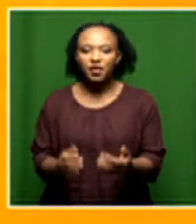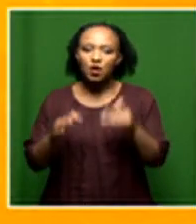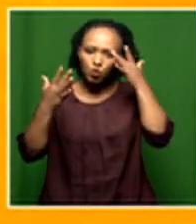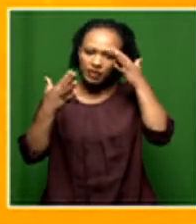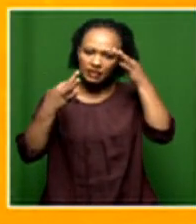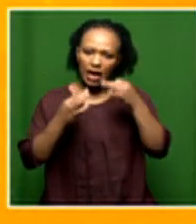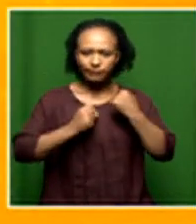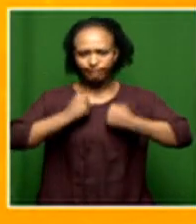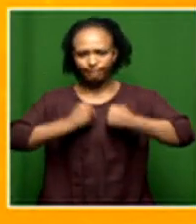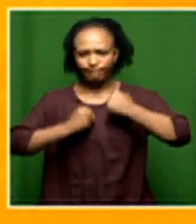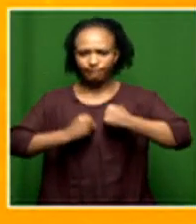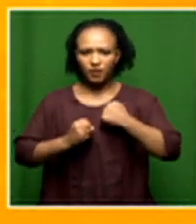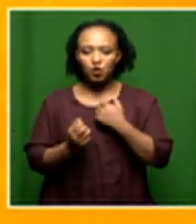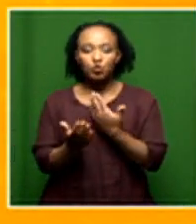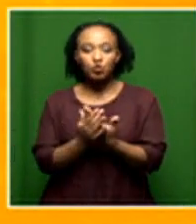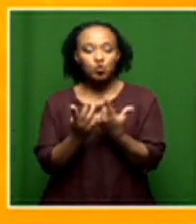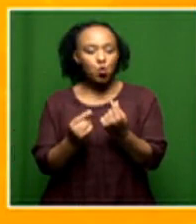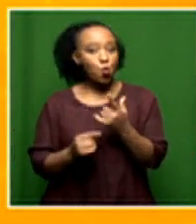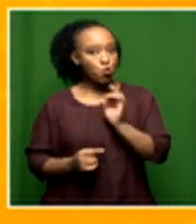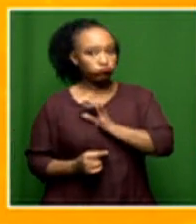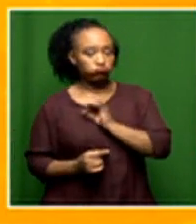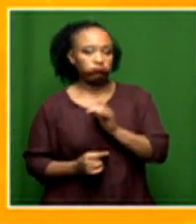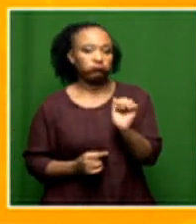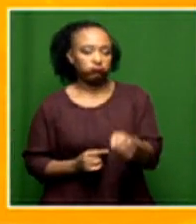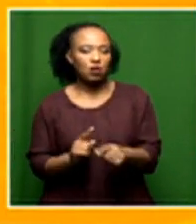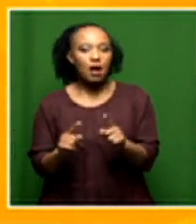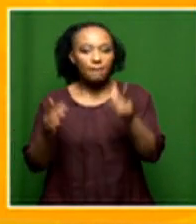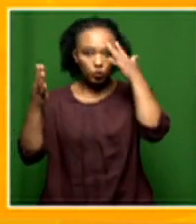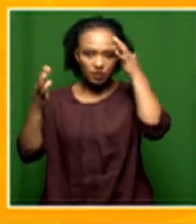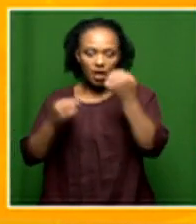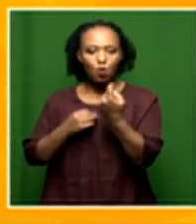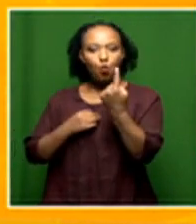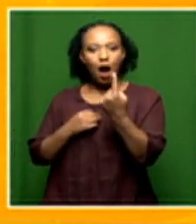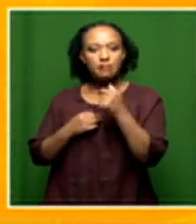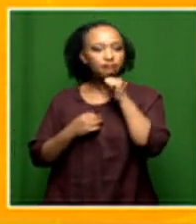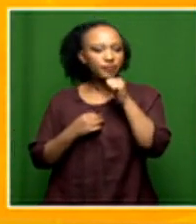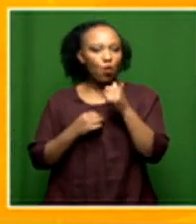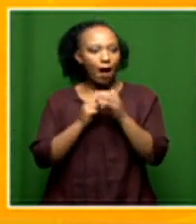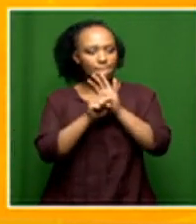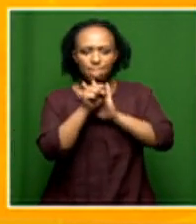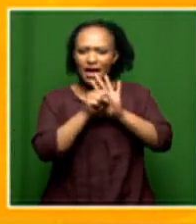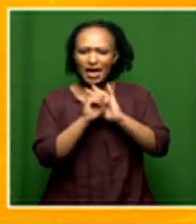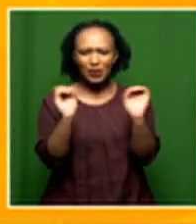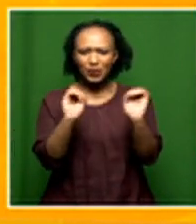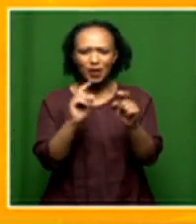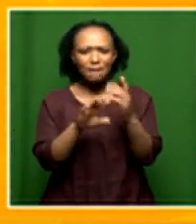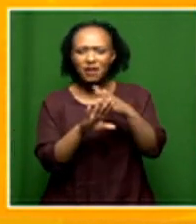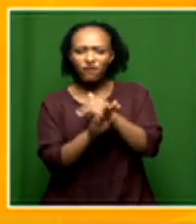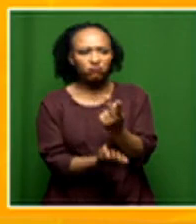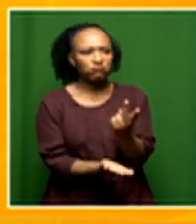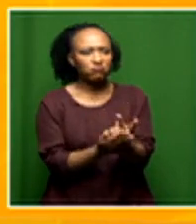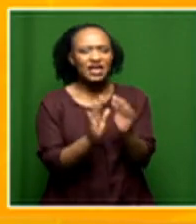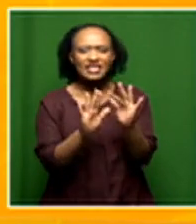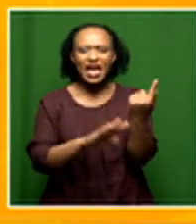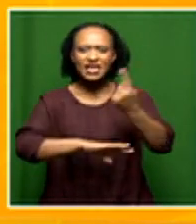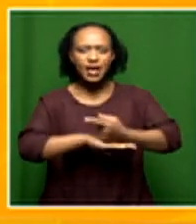Deciding to do an ultra-marathon can be a daunting task, but deciding to do one without any athletic background and having been in a coma for 10